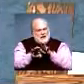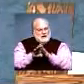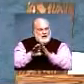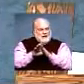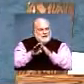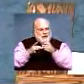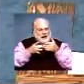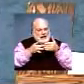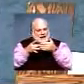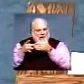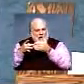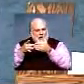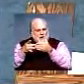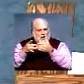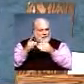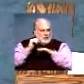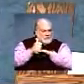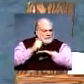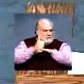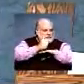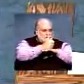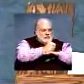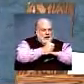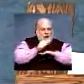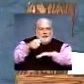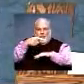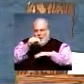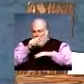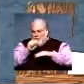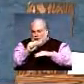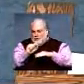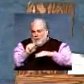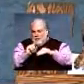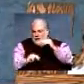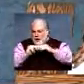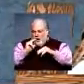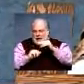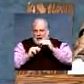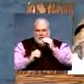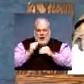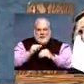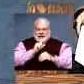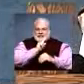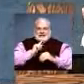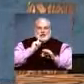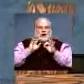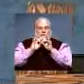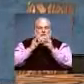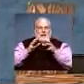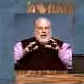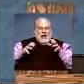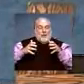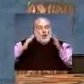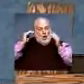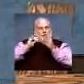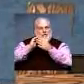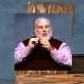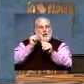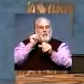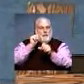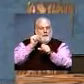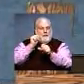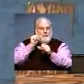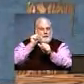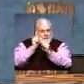for siting multifamily projects in this predominantly single-family area. We do hope you will pass